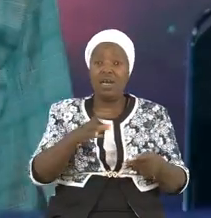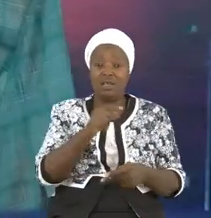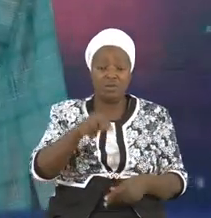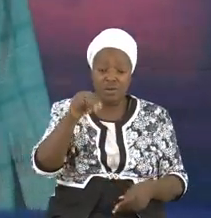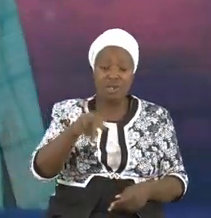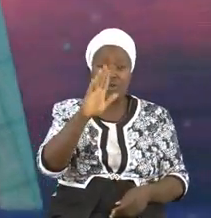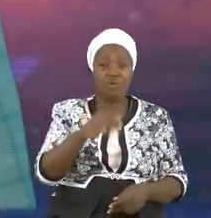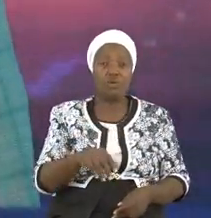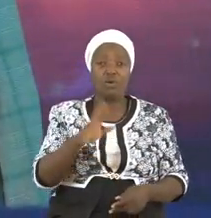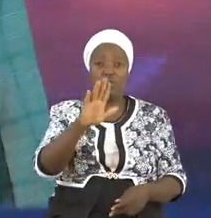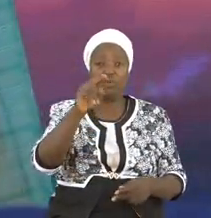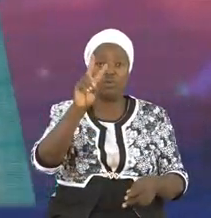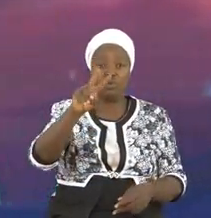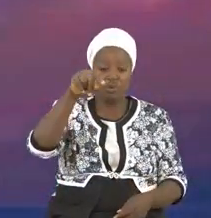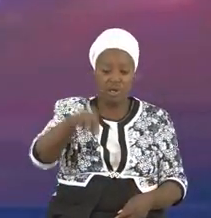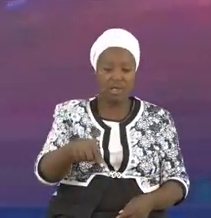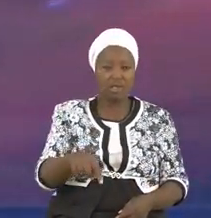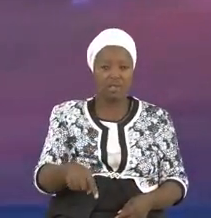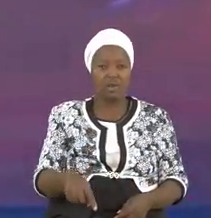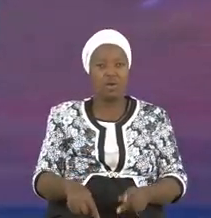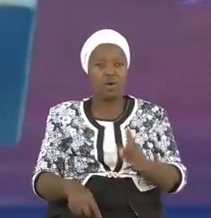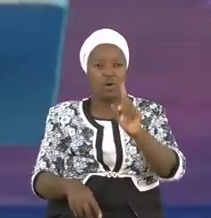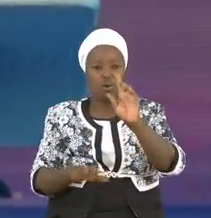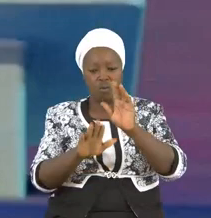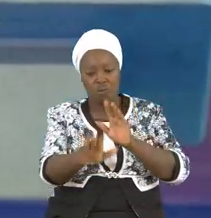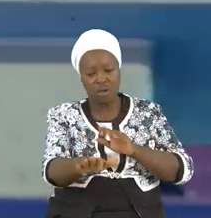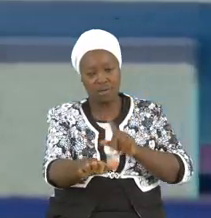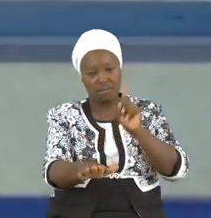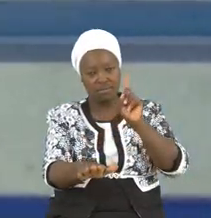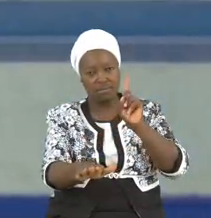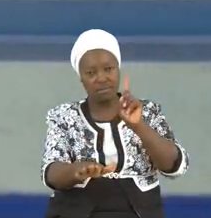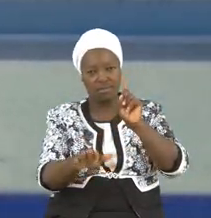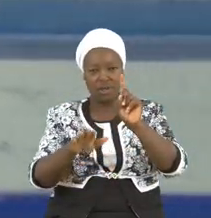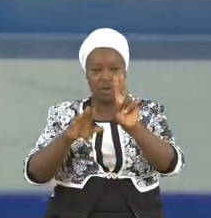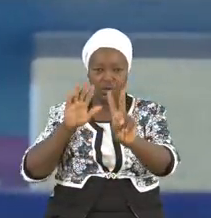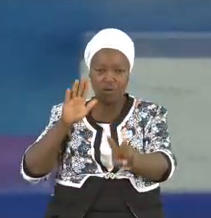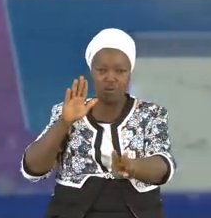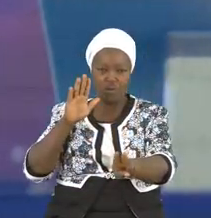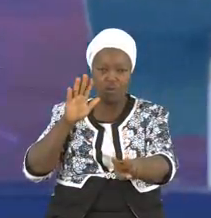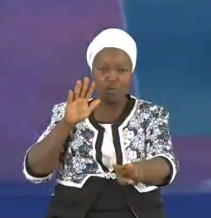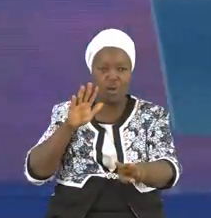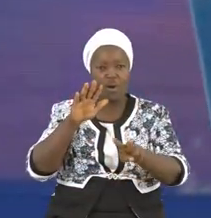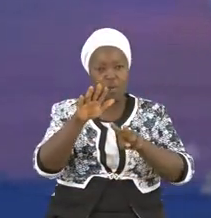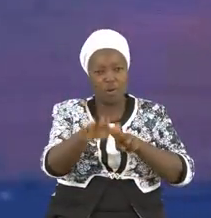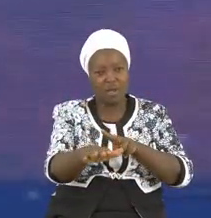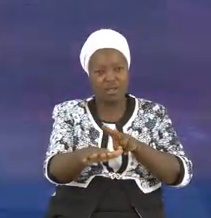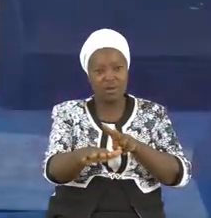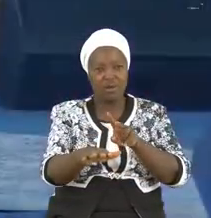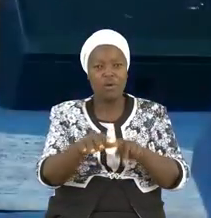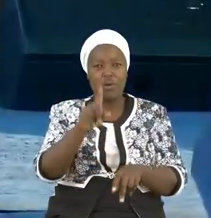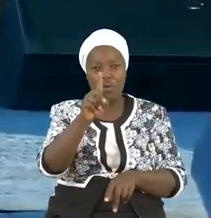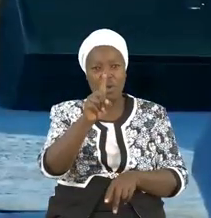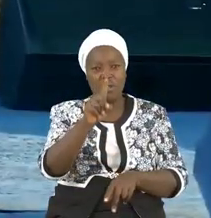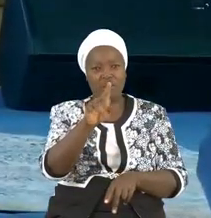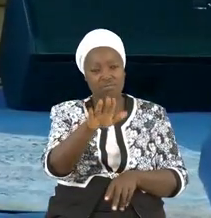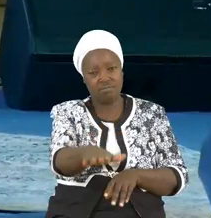One, two, one, two, one, two. That's how we get to where